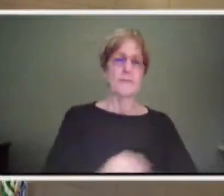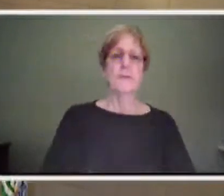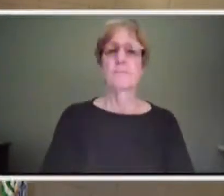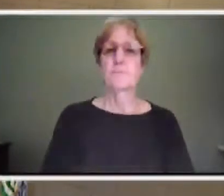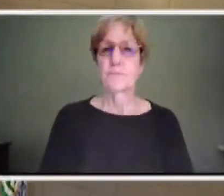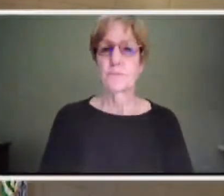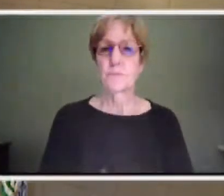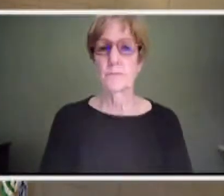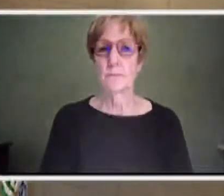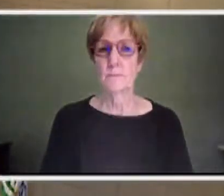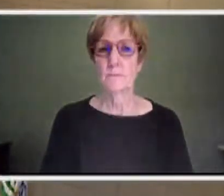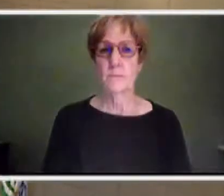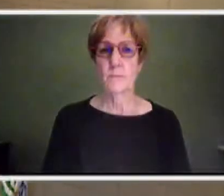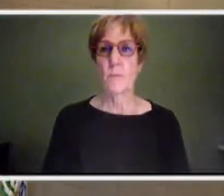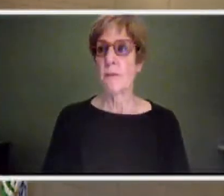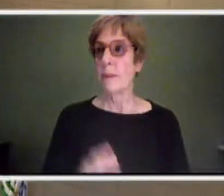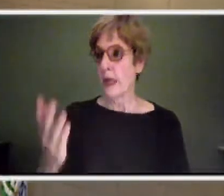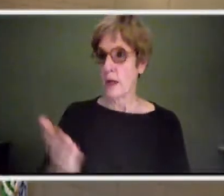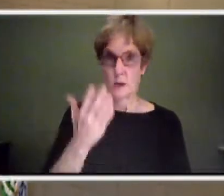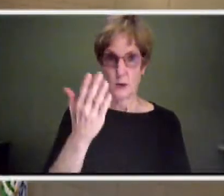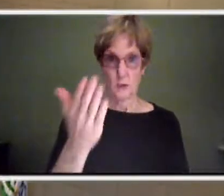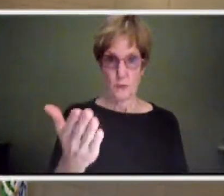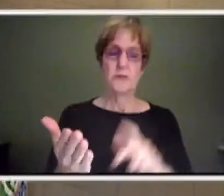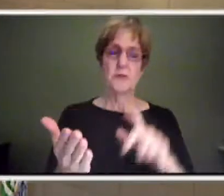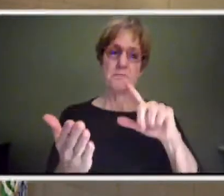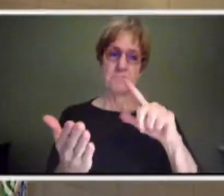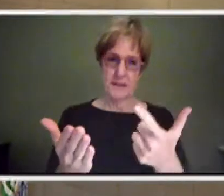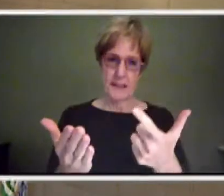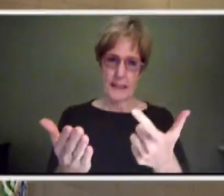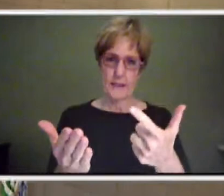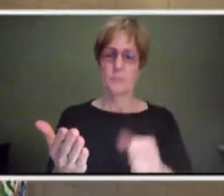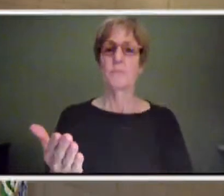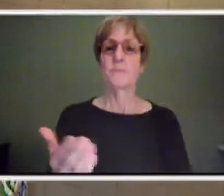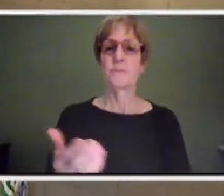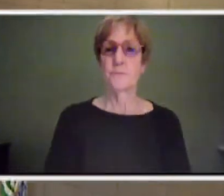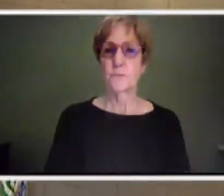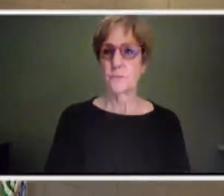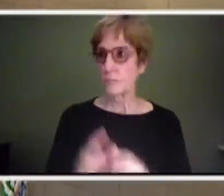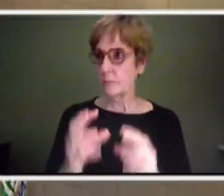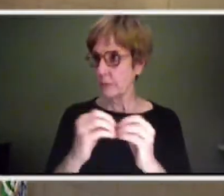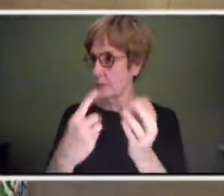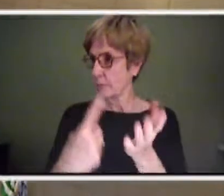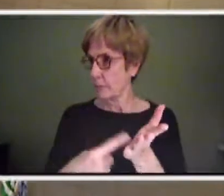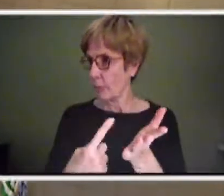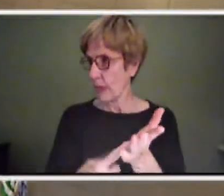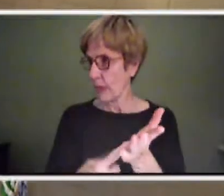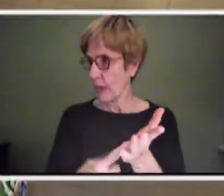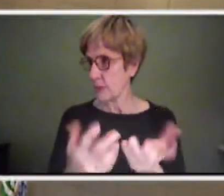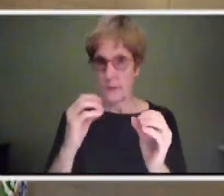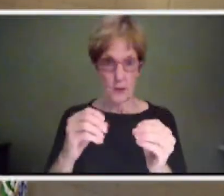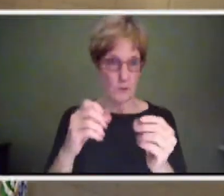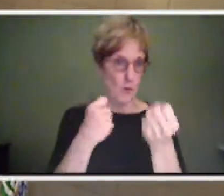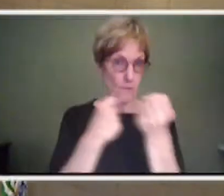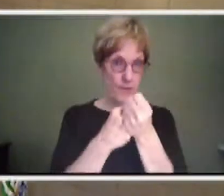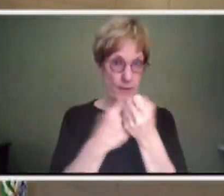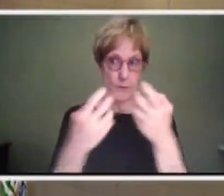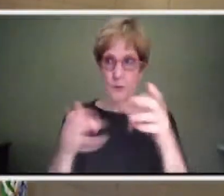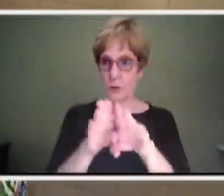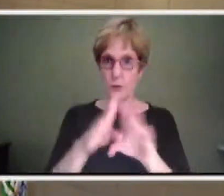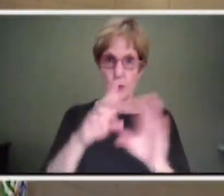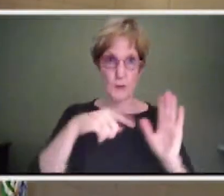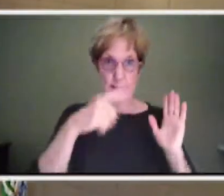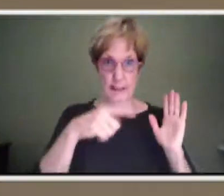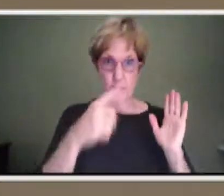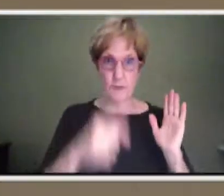Thank you. It's been motion. Second. That's been seconded. Any further discussion? Hearing none. All in favor to close the public hearing, please raise your hand.